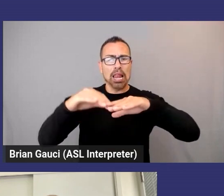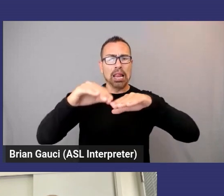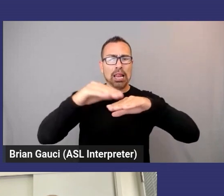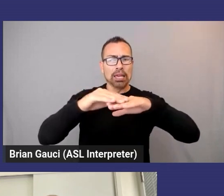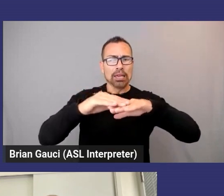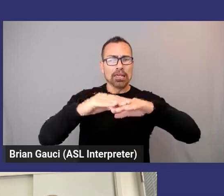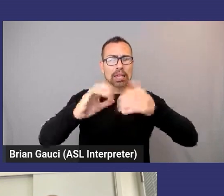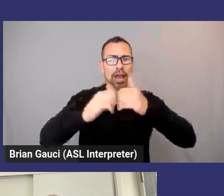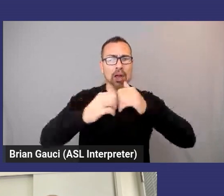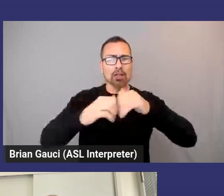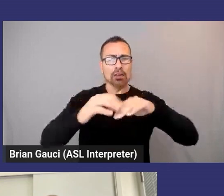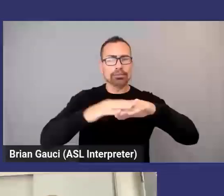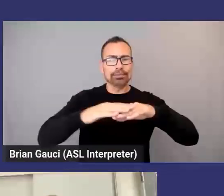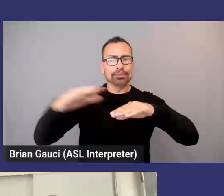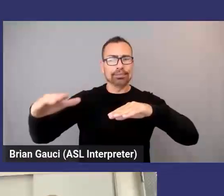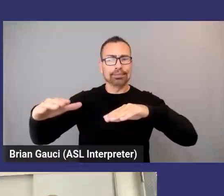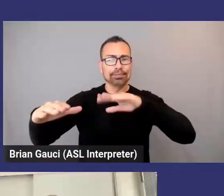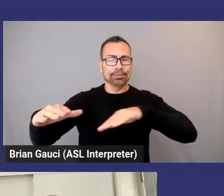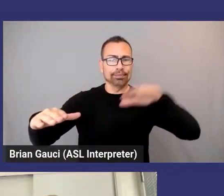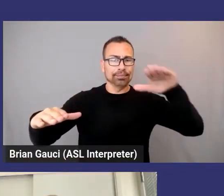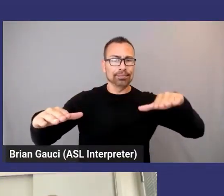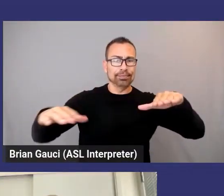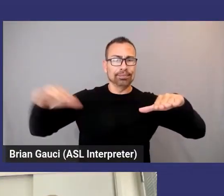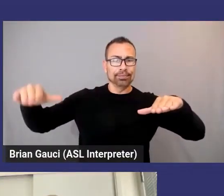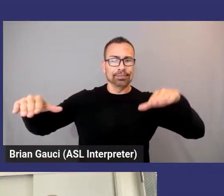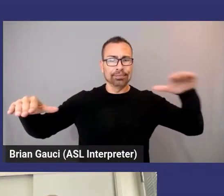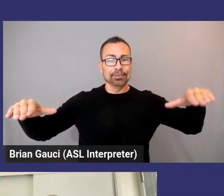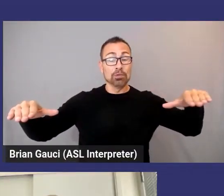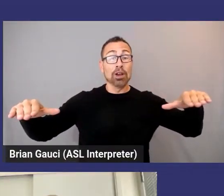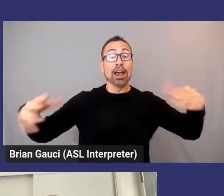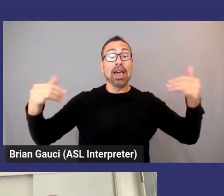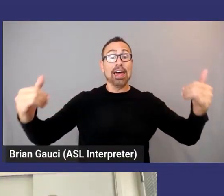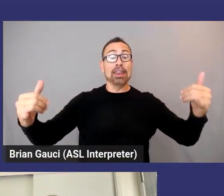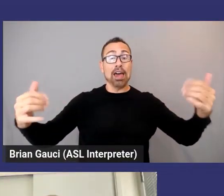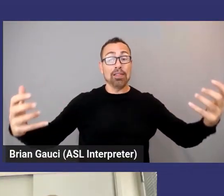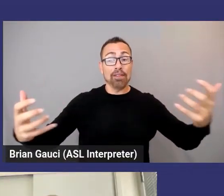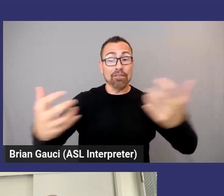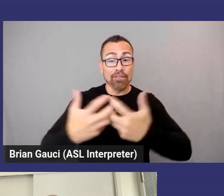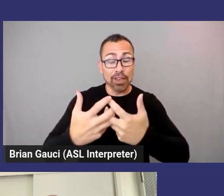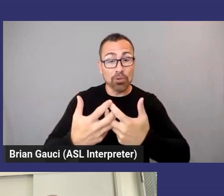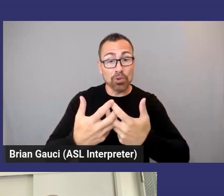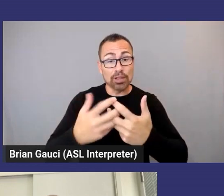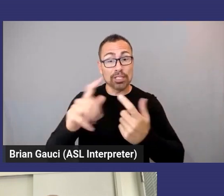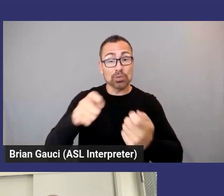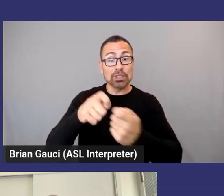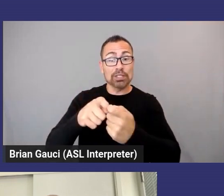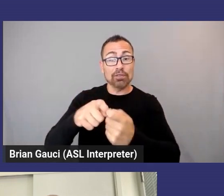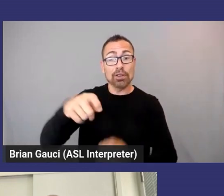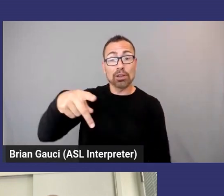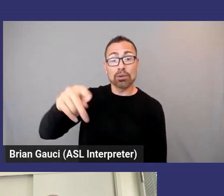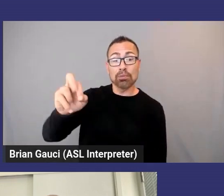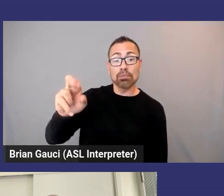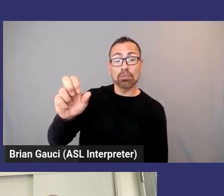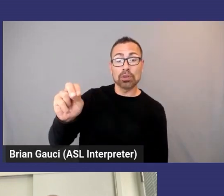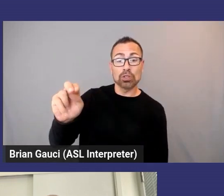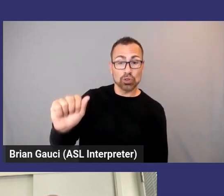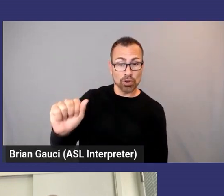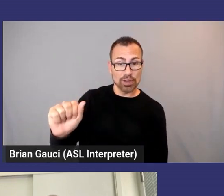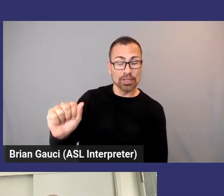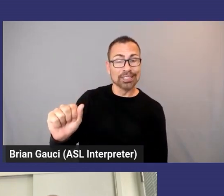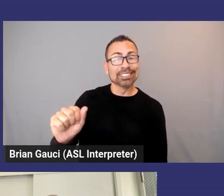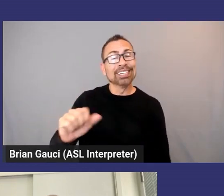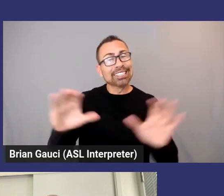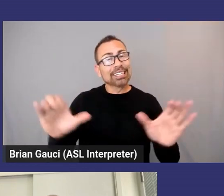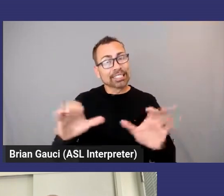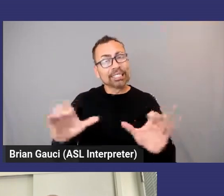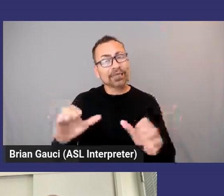different personas, they did it out of necessity, right? Network layer, application layer. But what happened